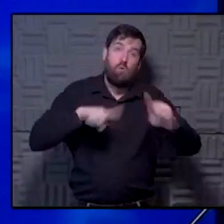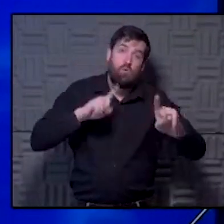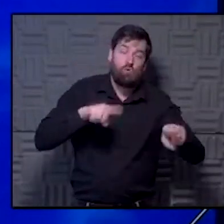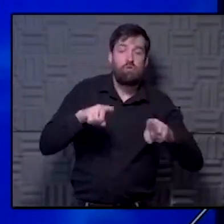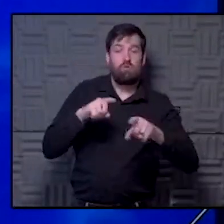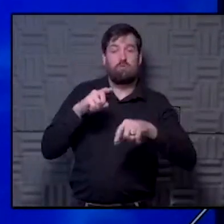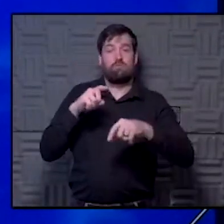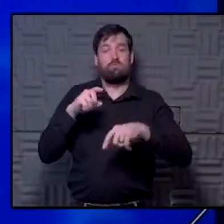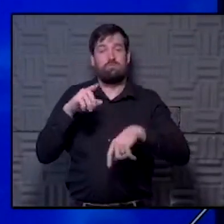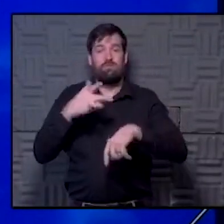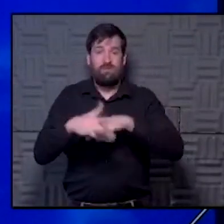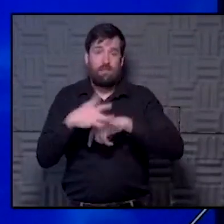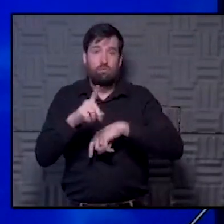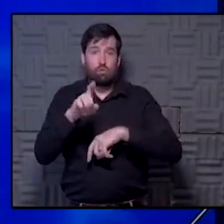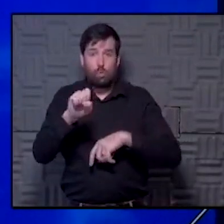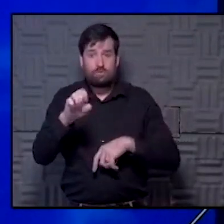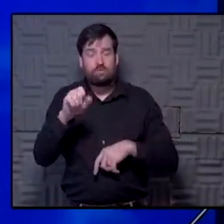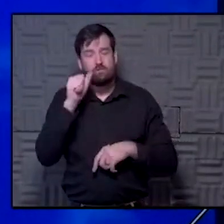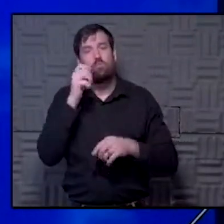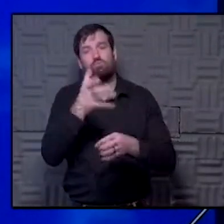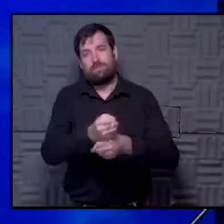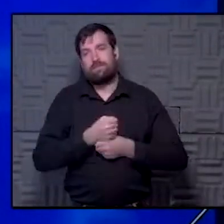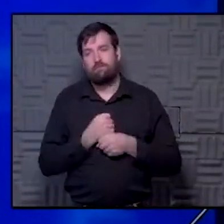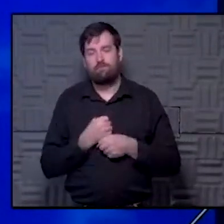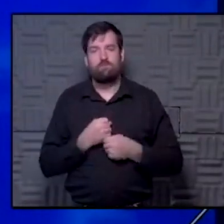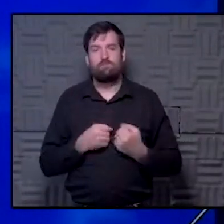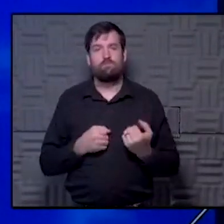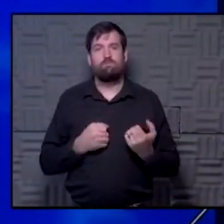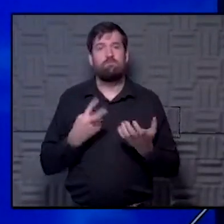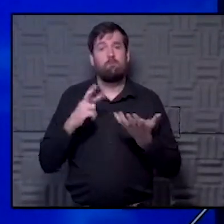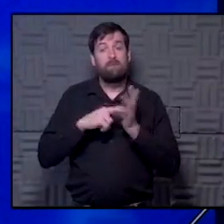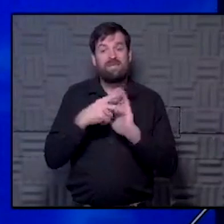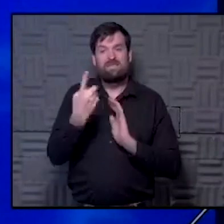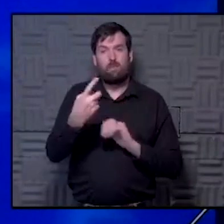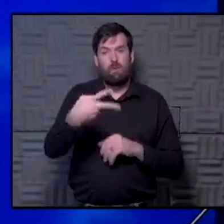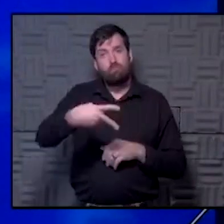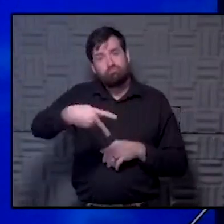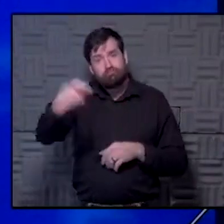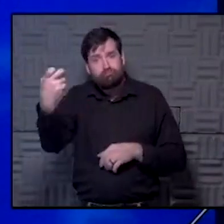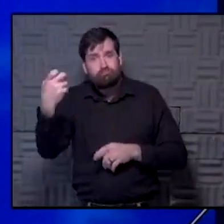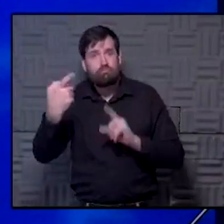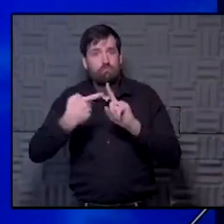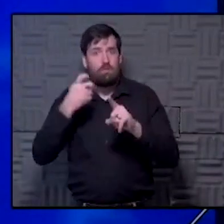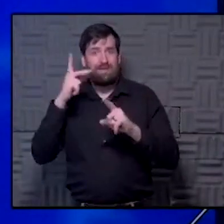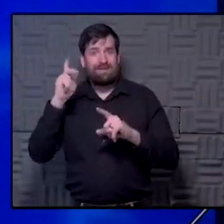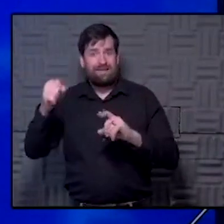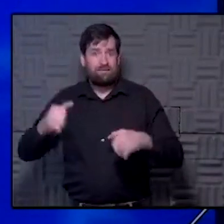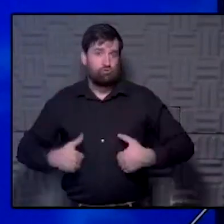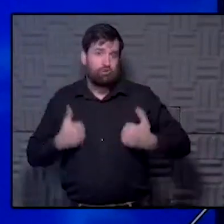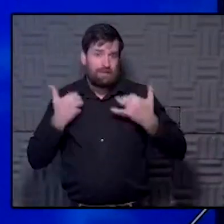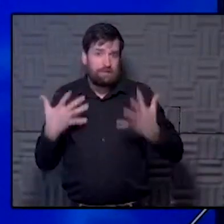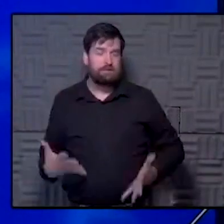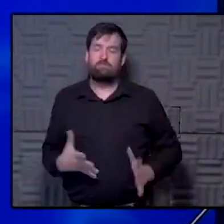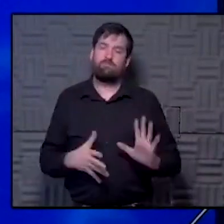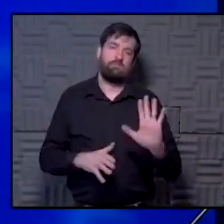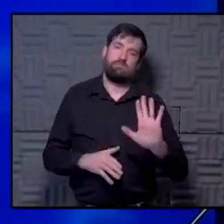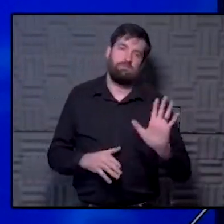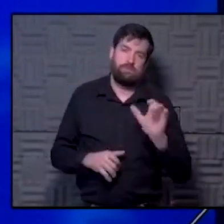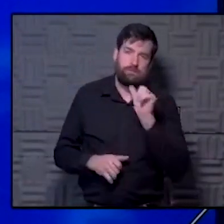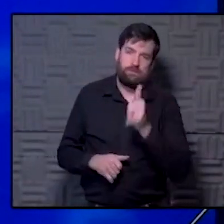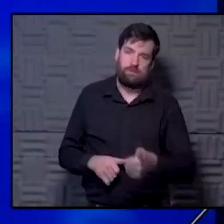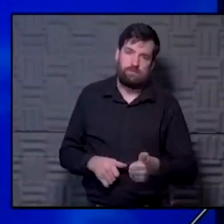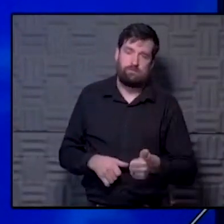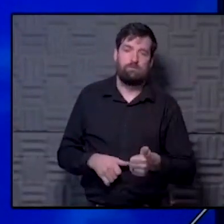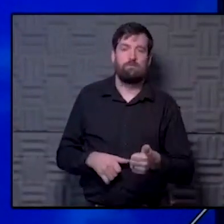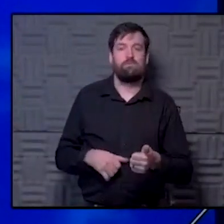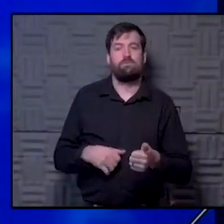doses are available, we will continue to get them. So it's not like someone is taking a dose from a Kansas resident. It's